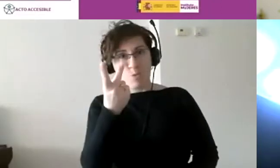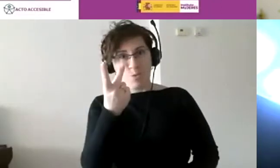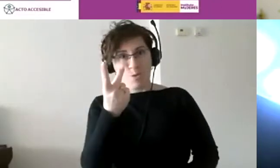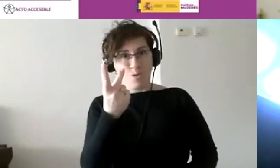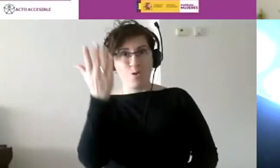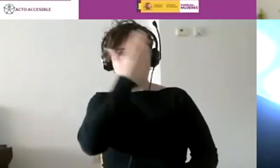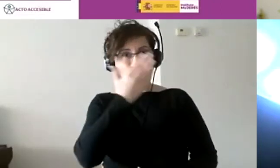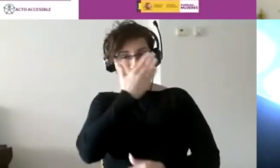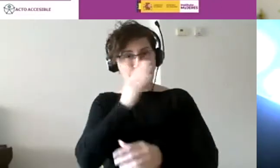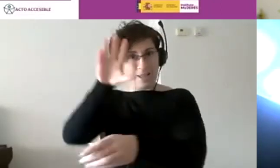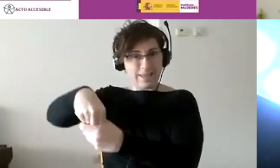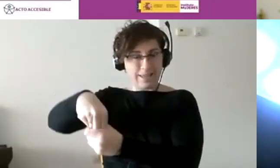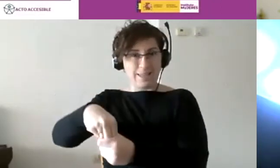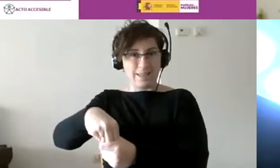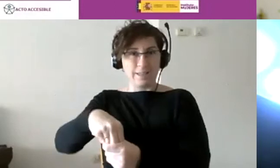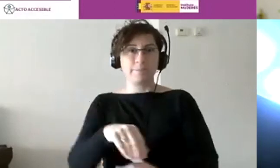Before we get